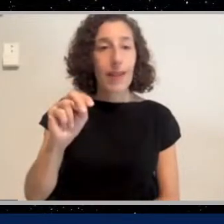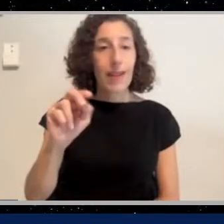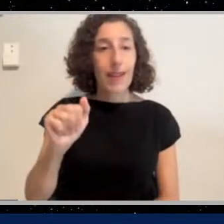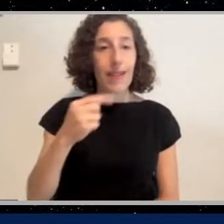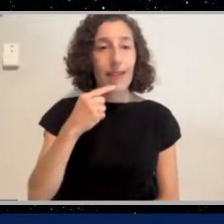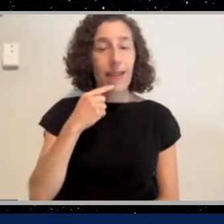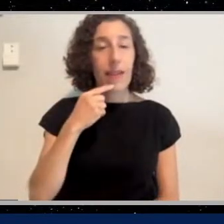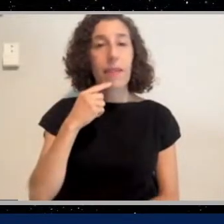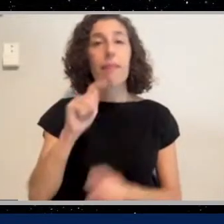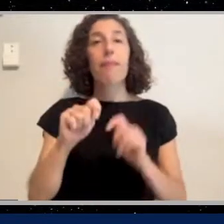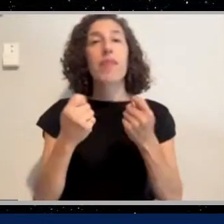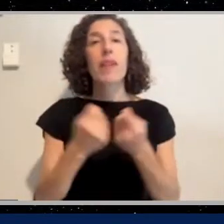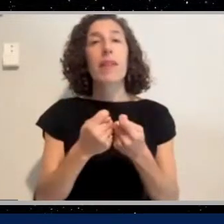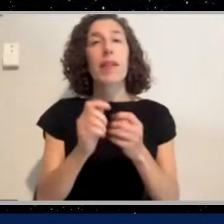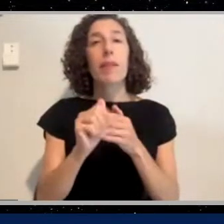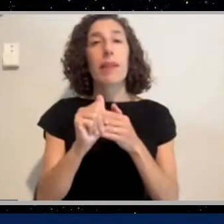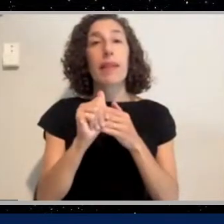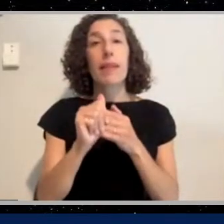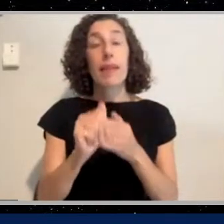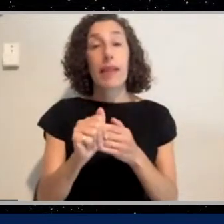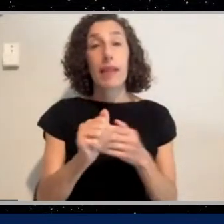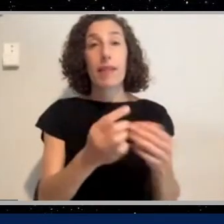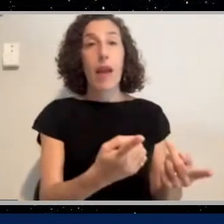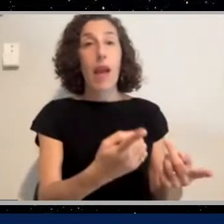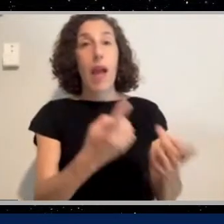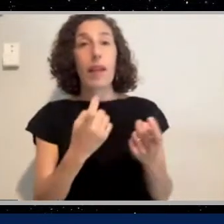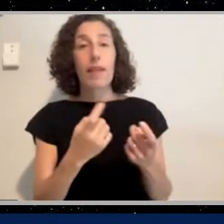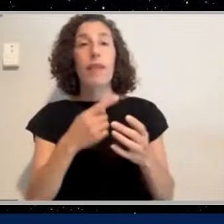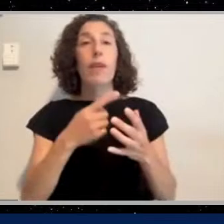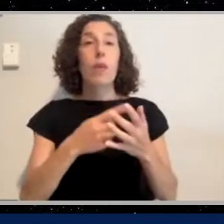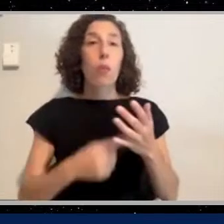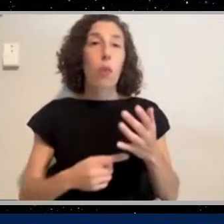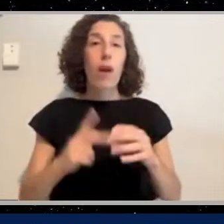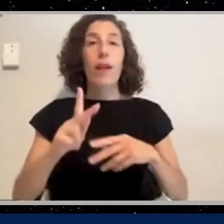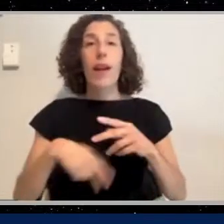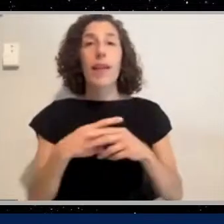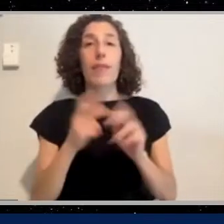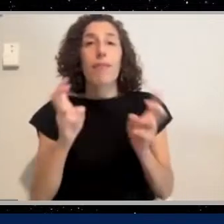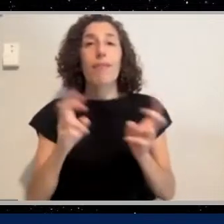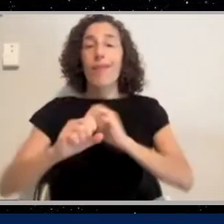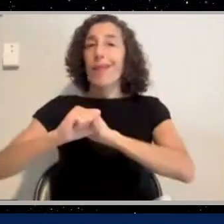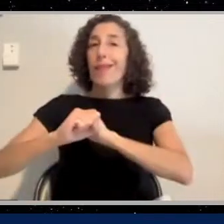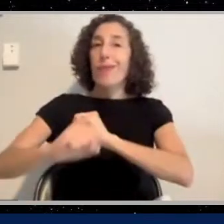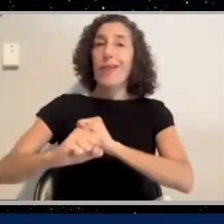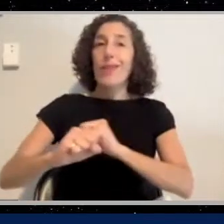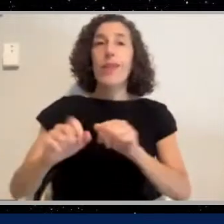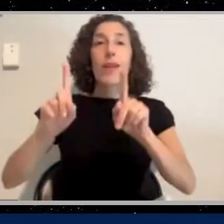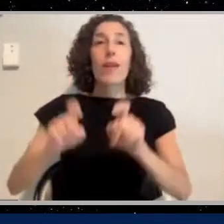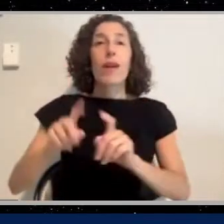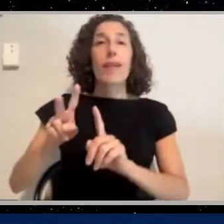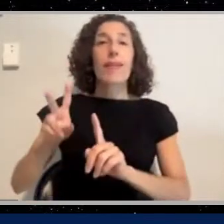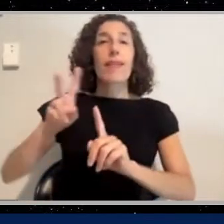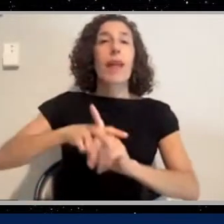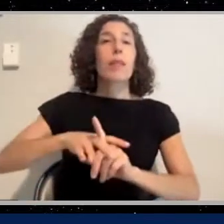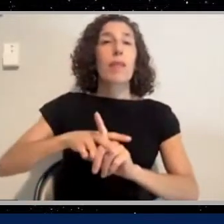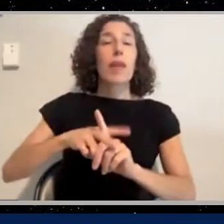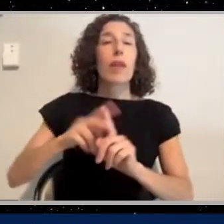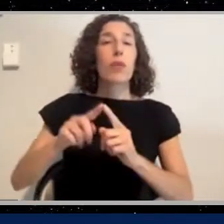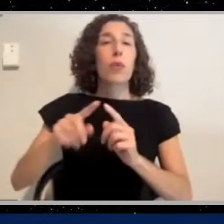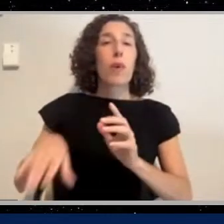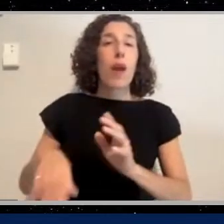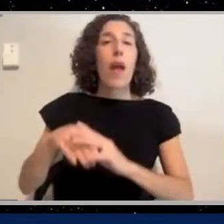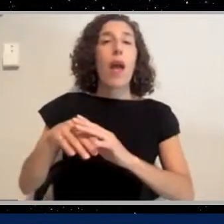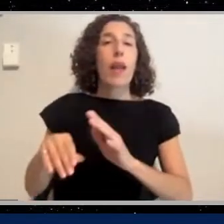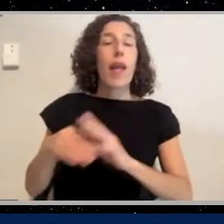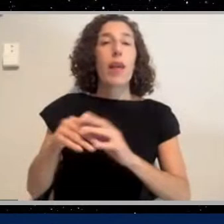asking us, what are some, stretch assignments, do we want to use? And I think in this